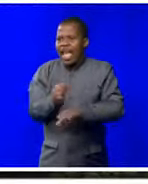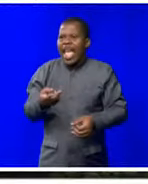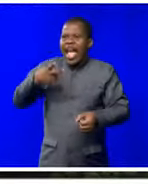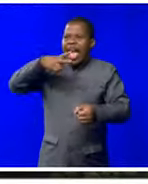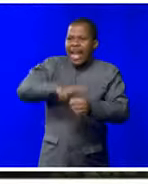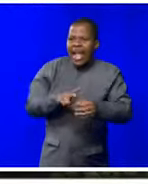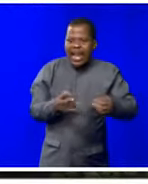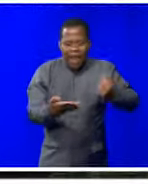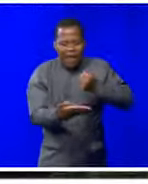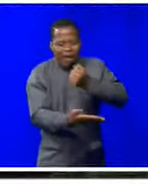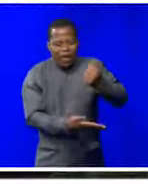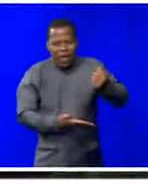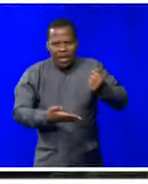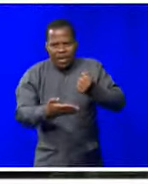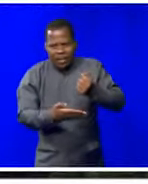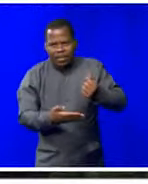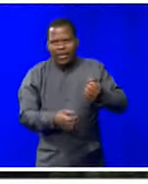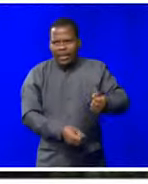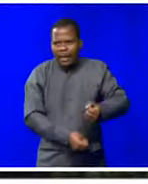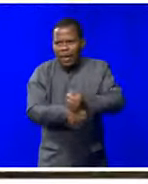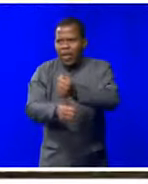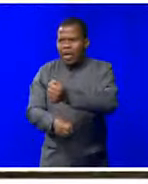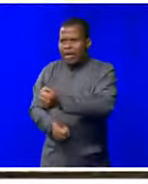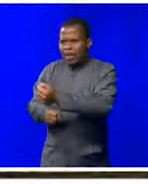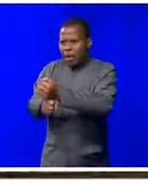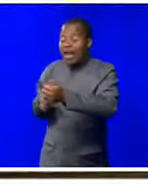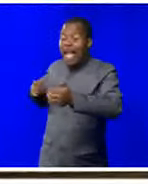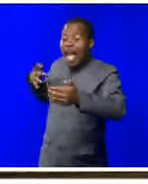rural communities across the country. To date,